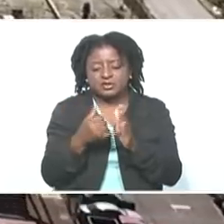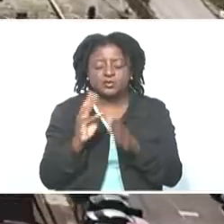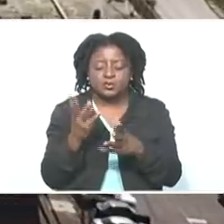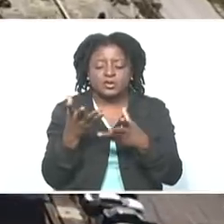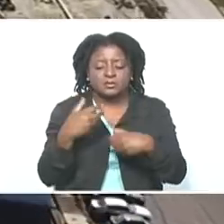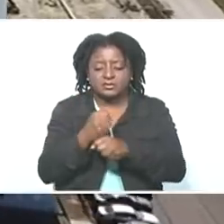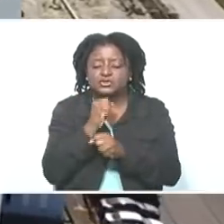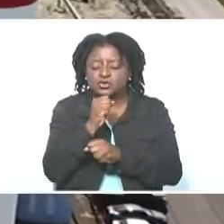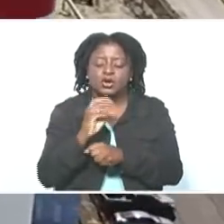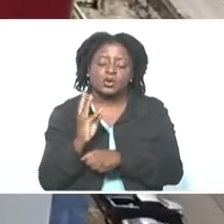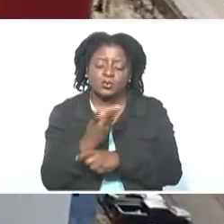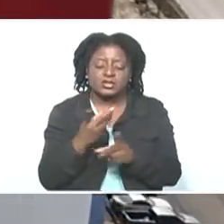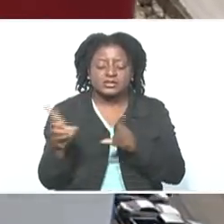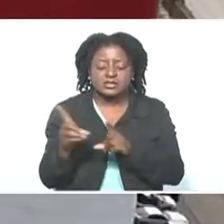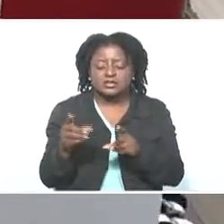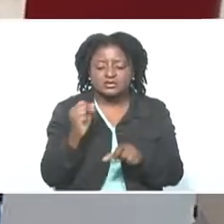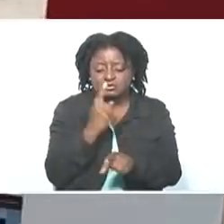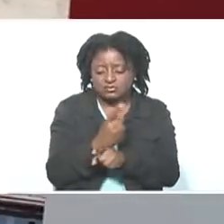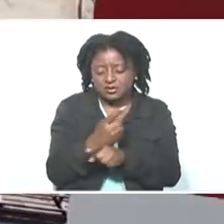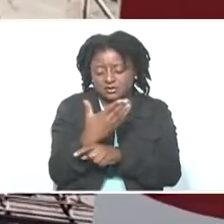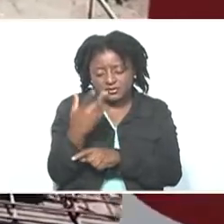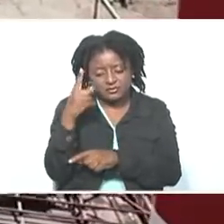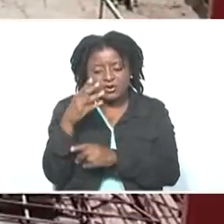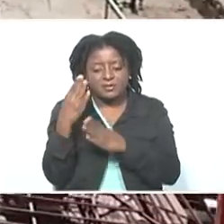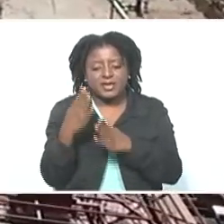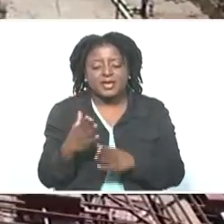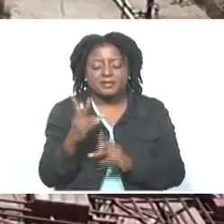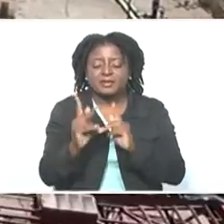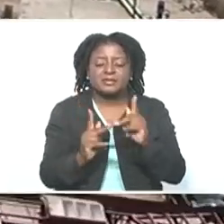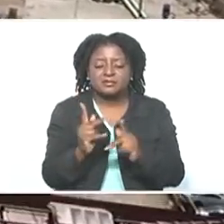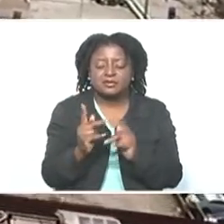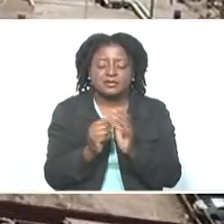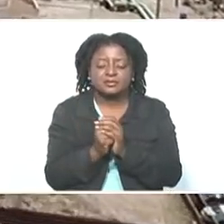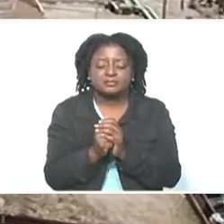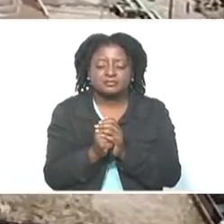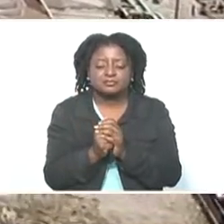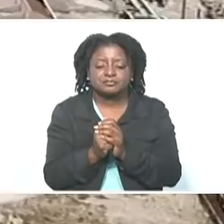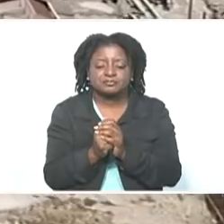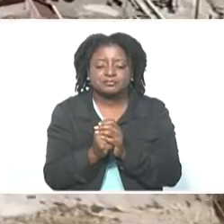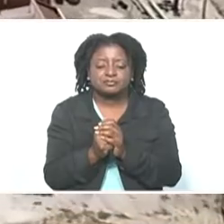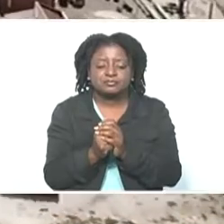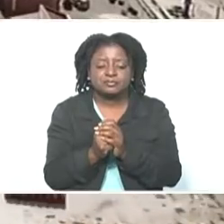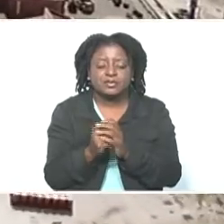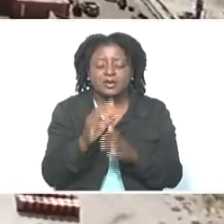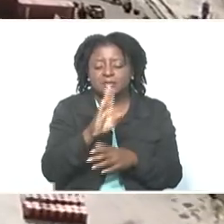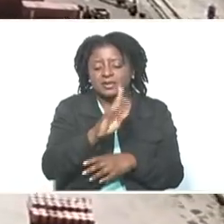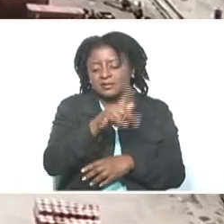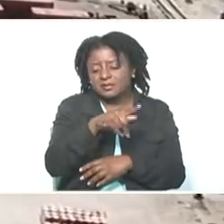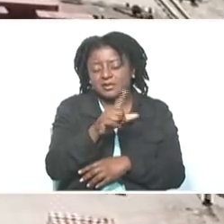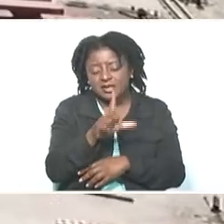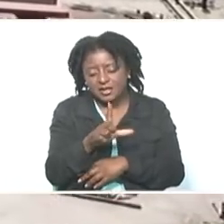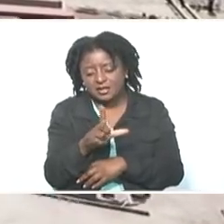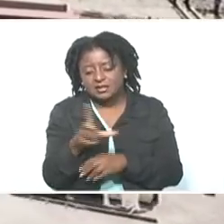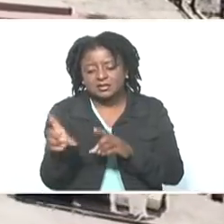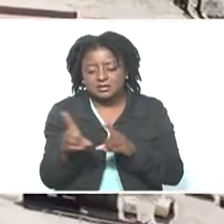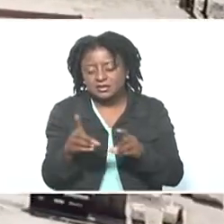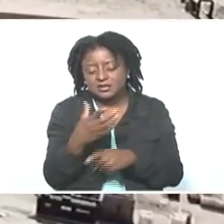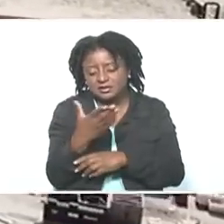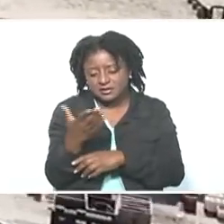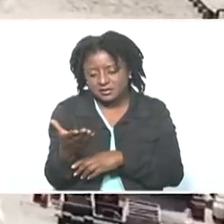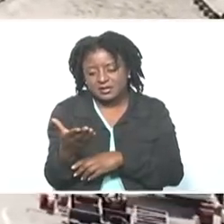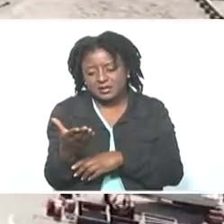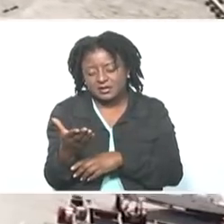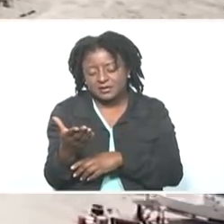was right for the Bahamian people. So not only did the EPL do